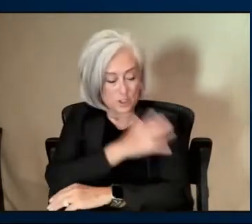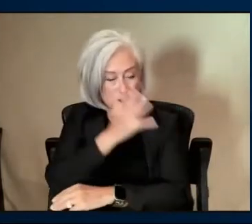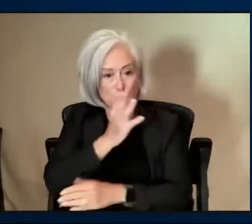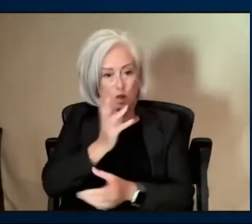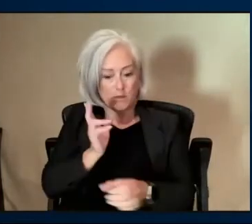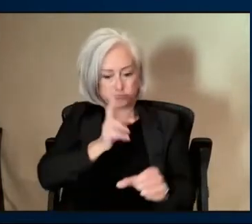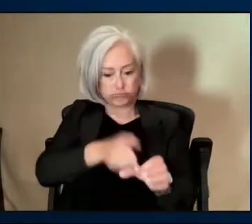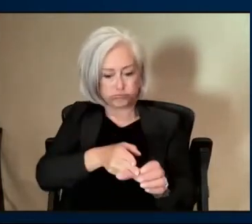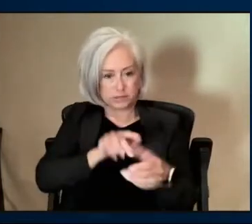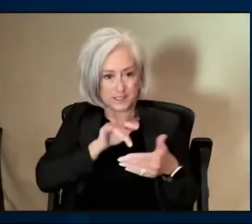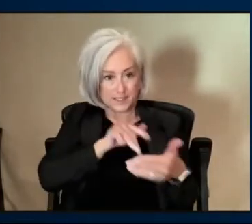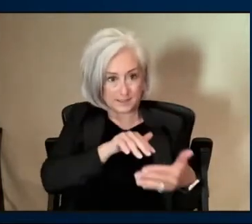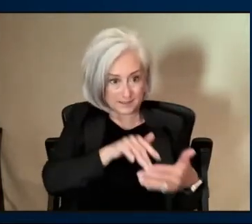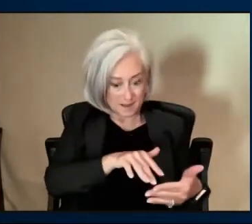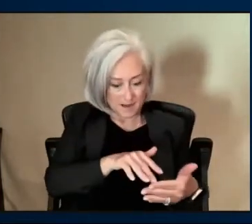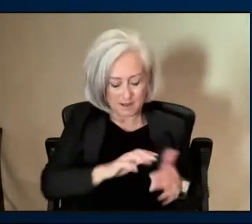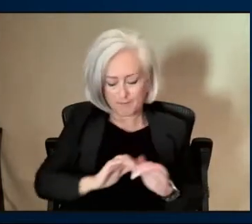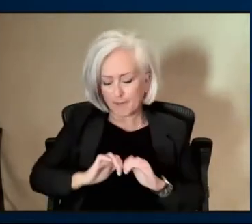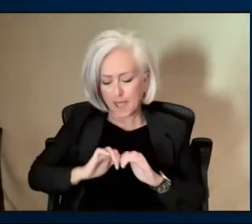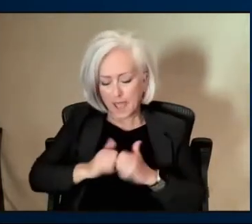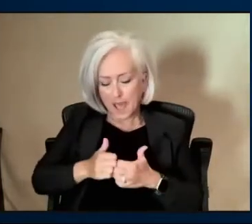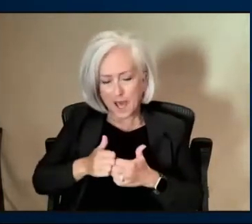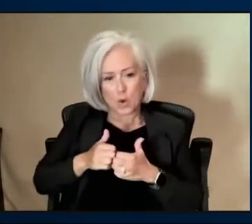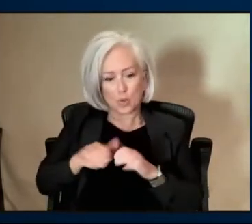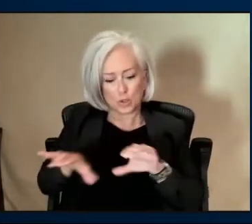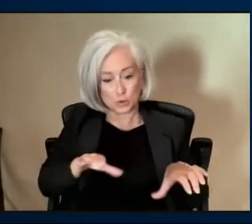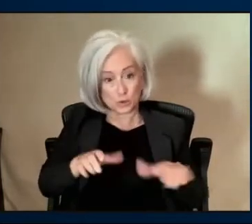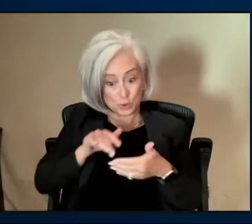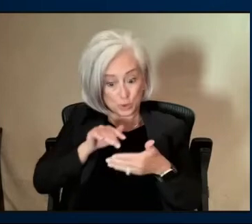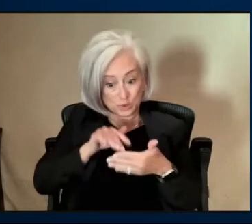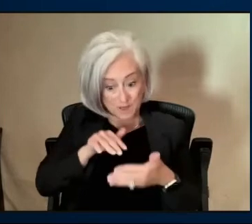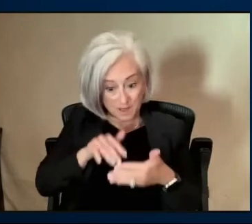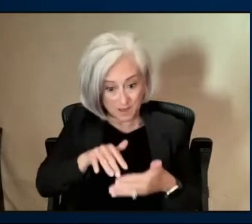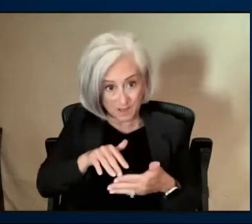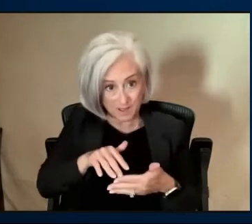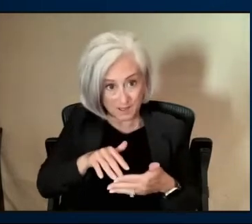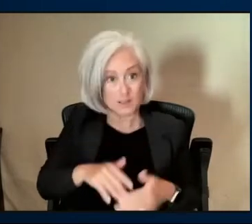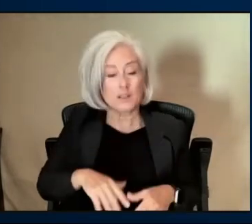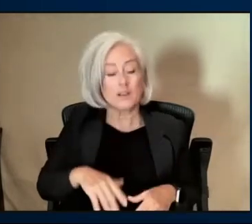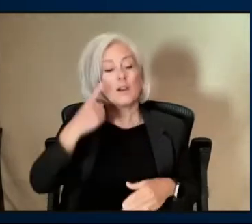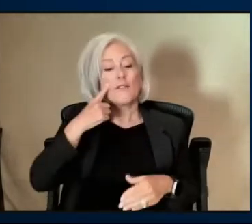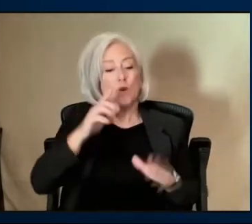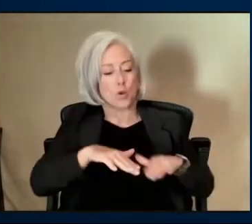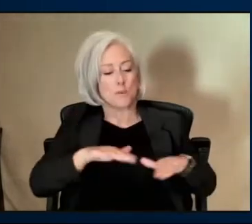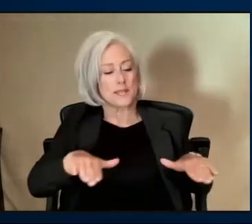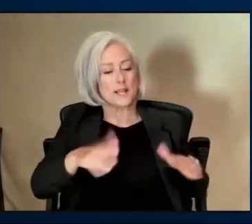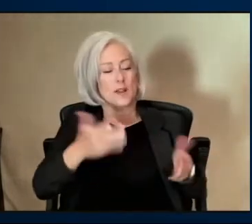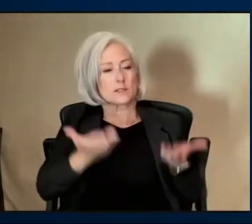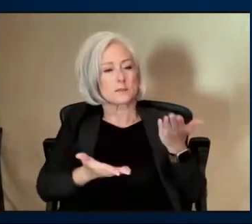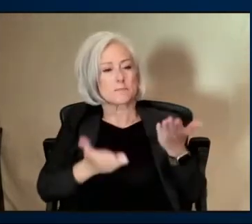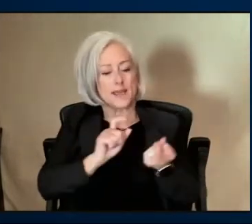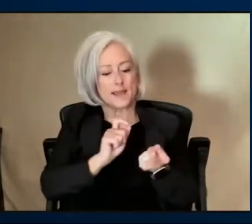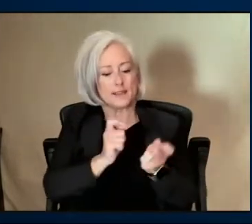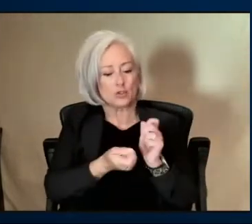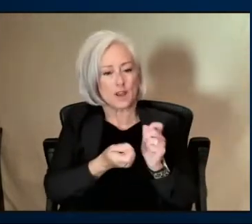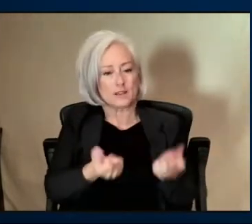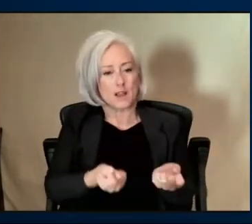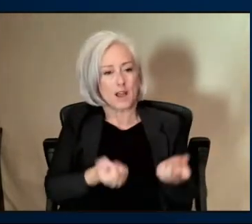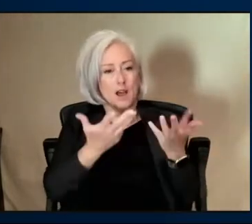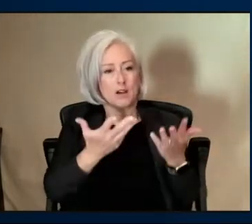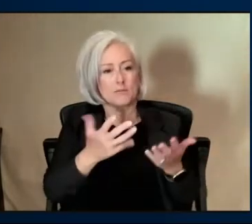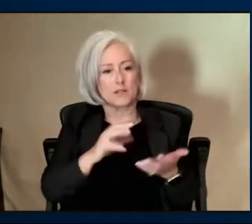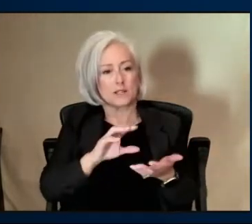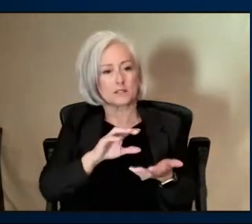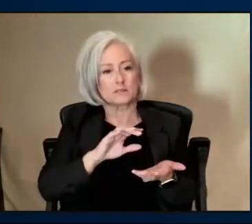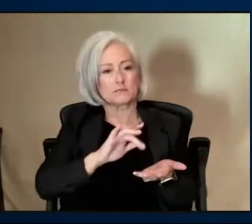pediatrics, we're going to sometimes need to adjust that dose of that medication that's being administered as part of that trial protocol. And it's